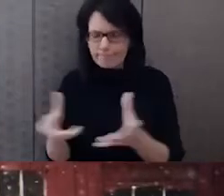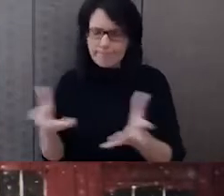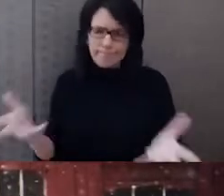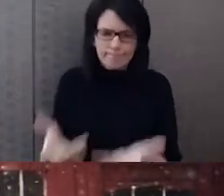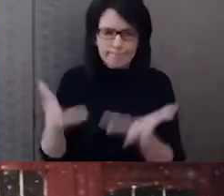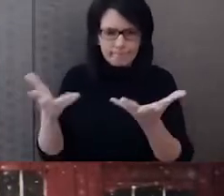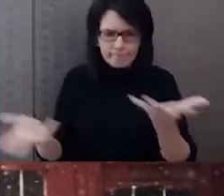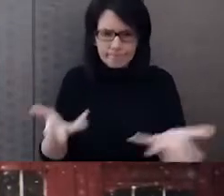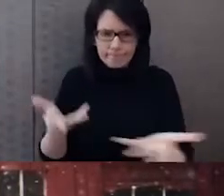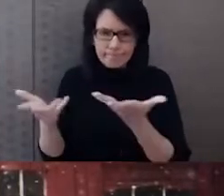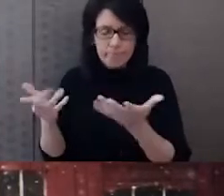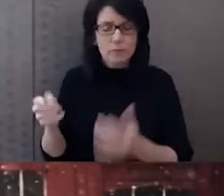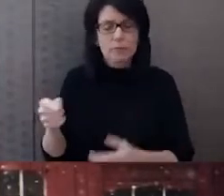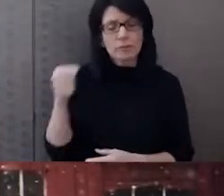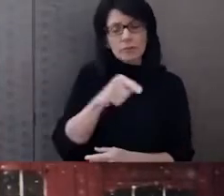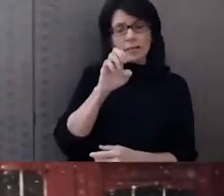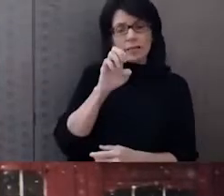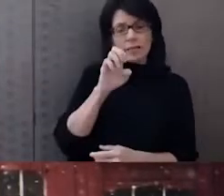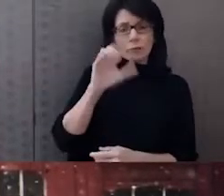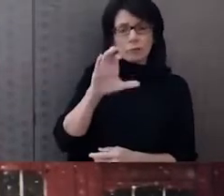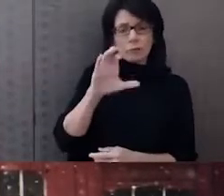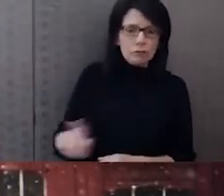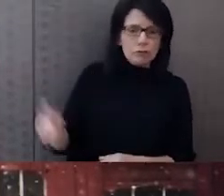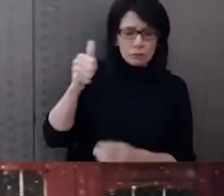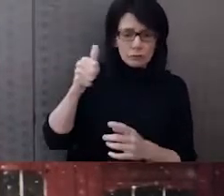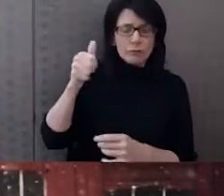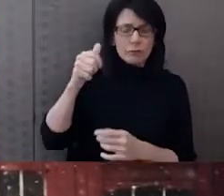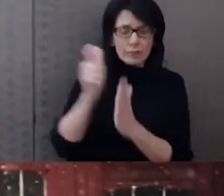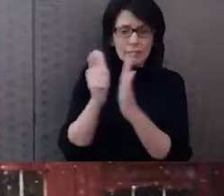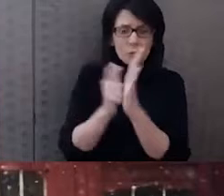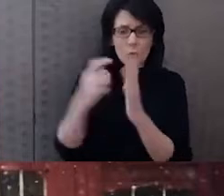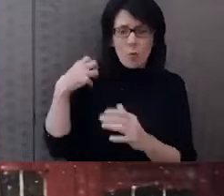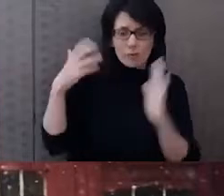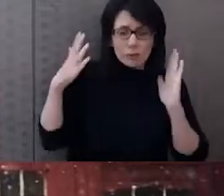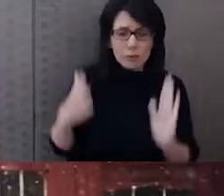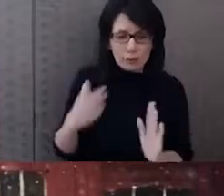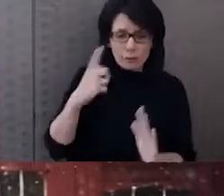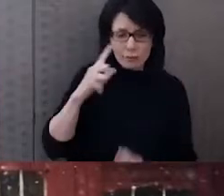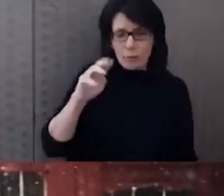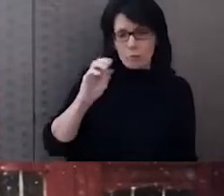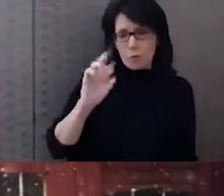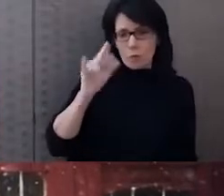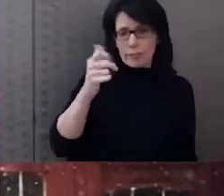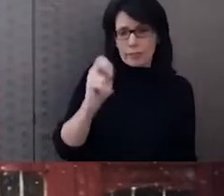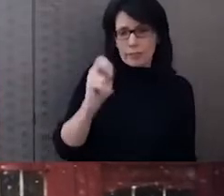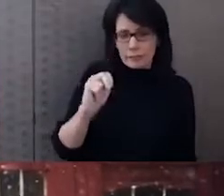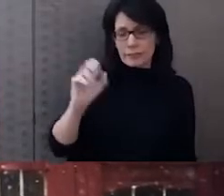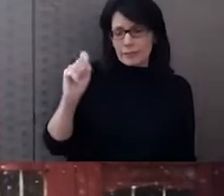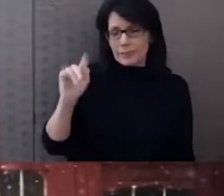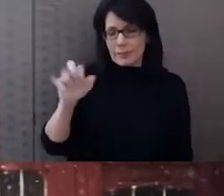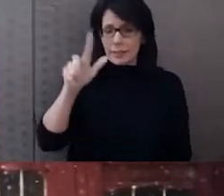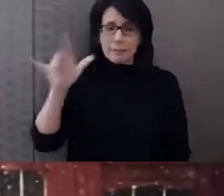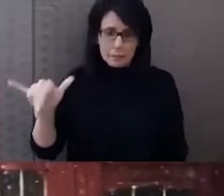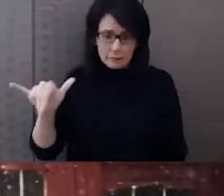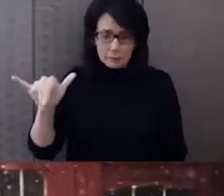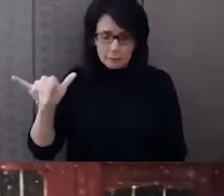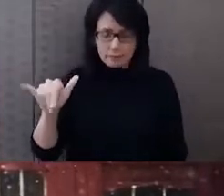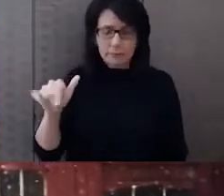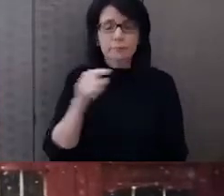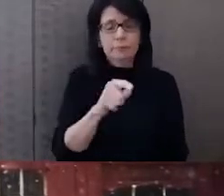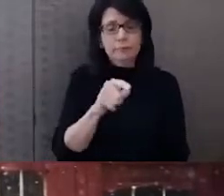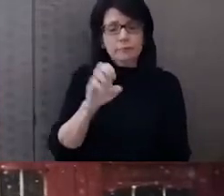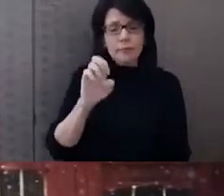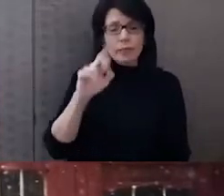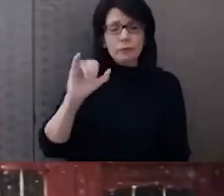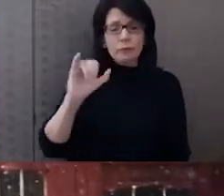serving as Morgan Stanley's chief legal officer and a member of the firm's operating and management committees. Eric